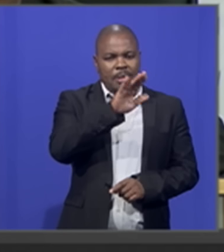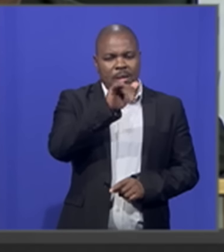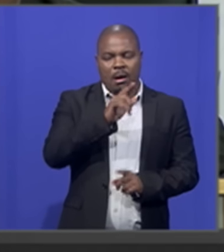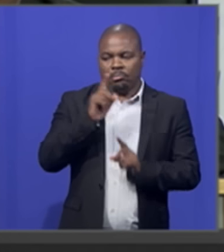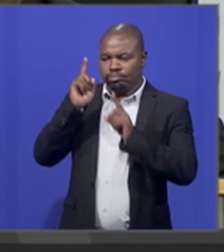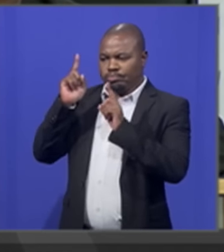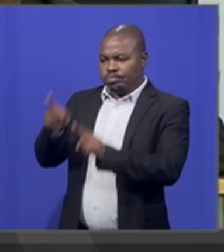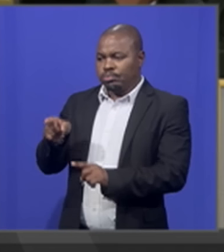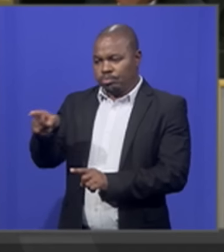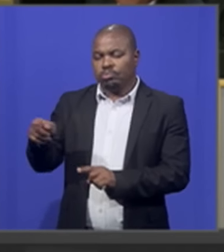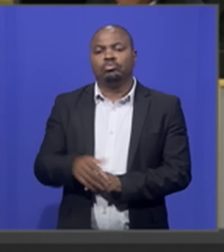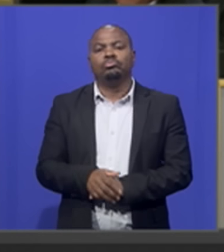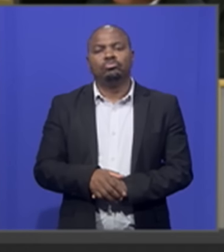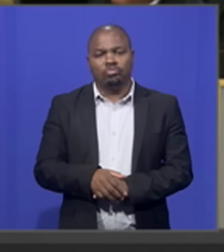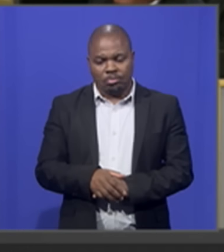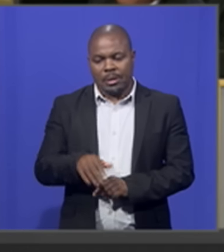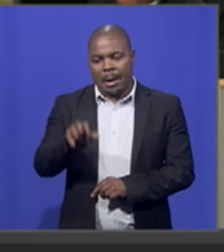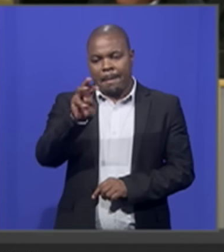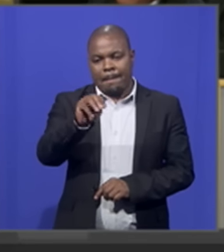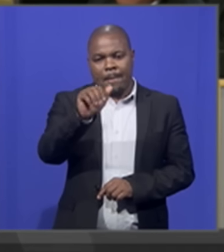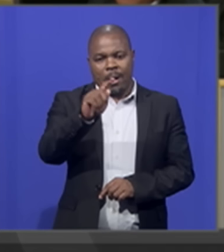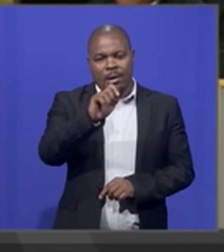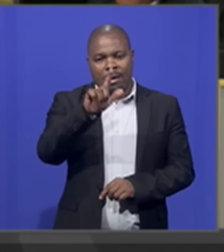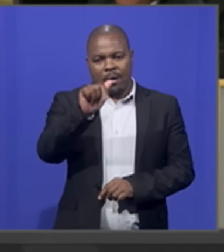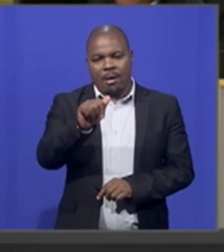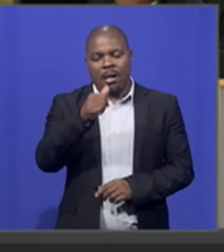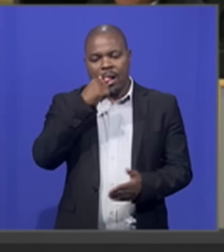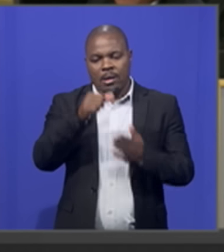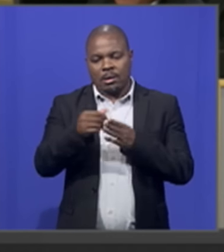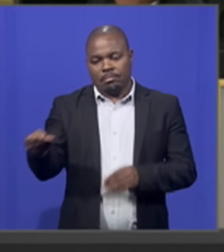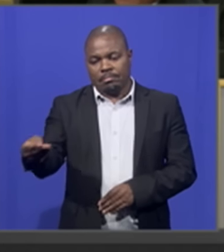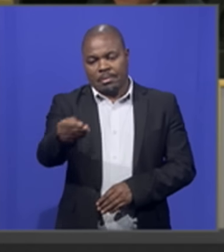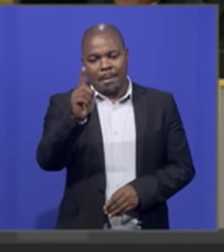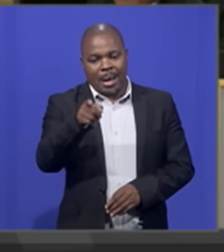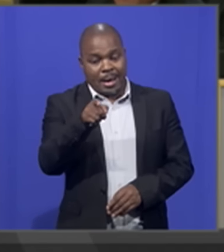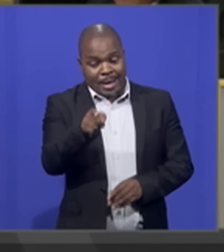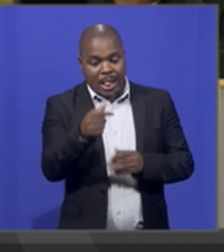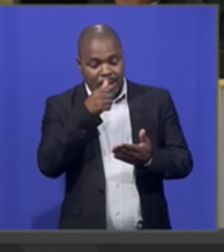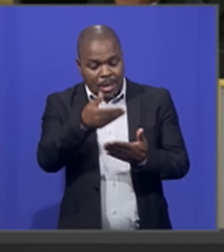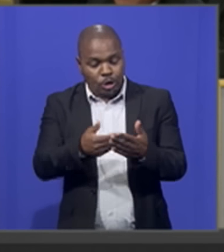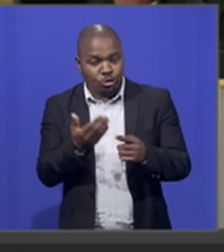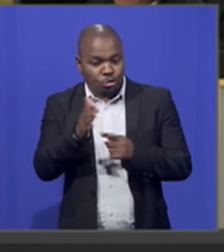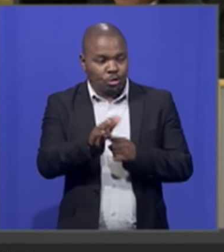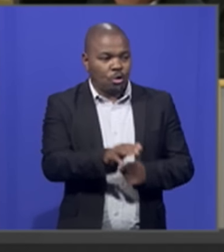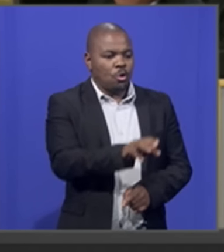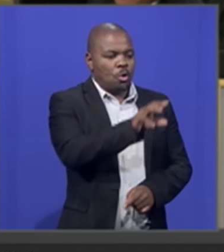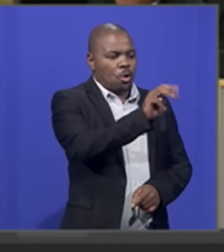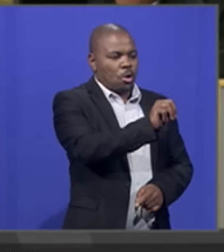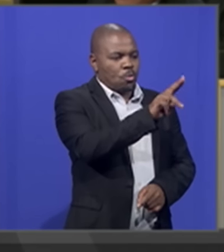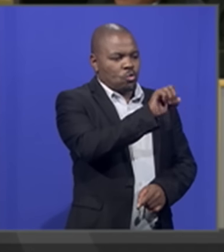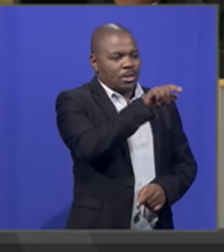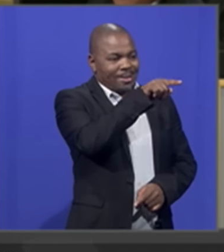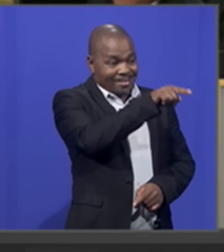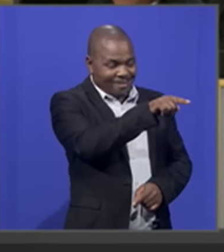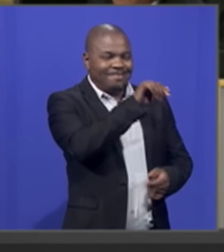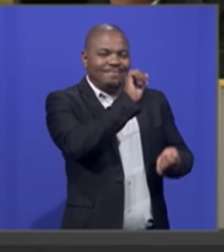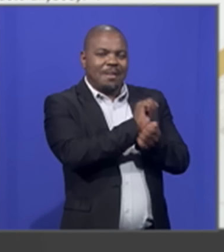la segongwana sa bosenyi Vusiket Matlala lengwalo la go golega Musa Kaula e le se thulanago le bohlatse